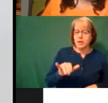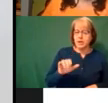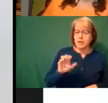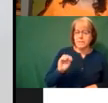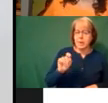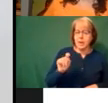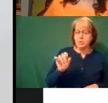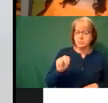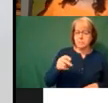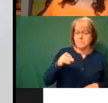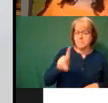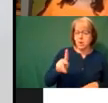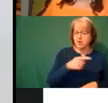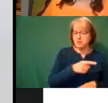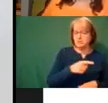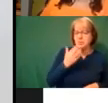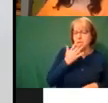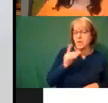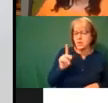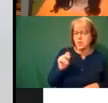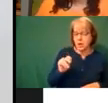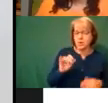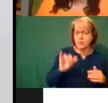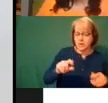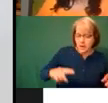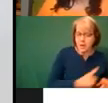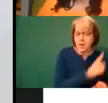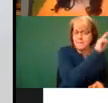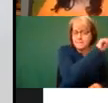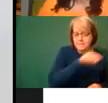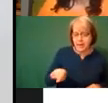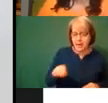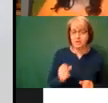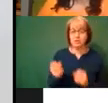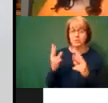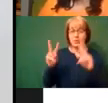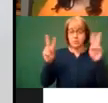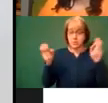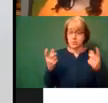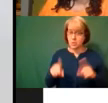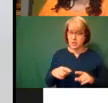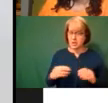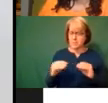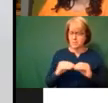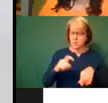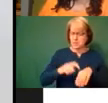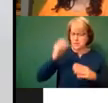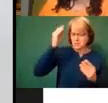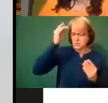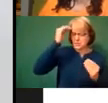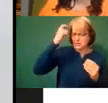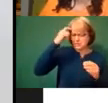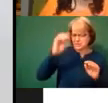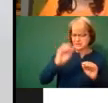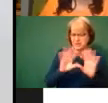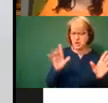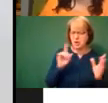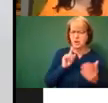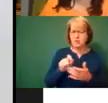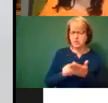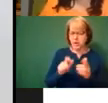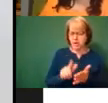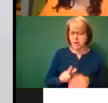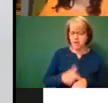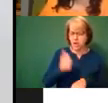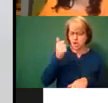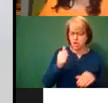know, after she'd come off the mountain that day. She said, When I have more time to clear my head, I'm going to write a longer piece about being pulled over